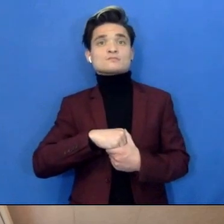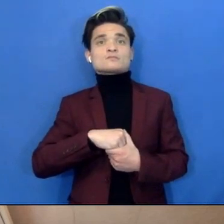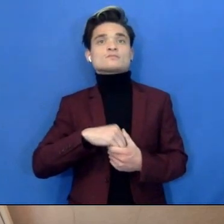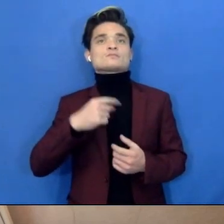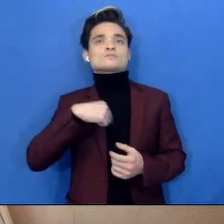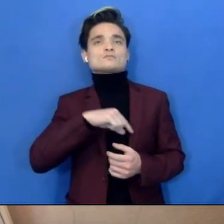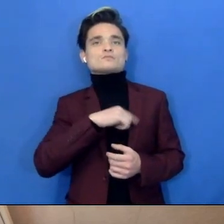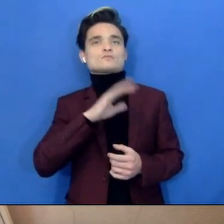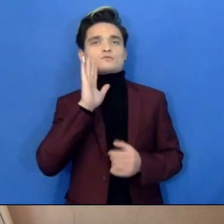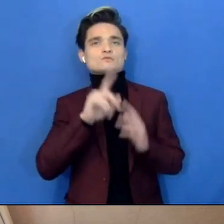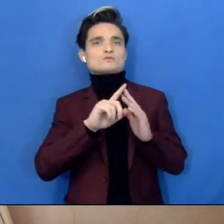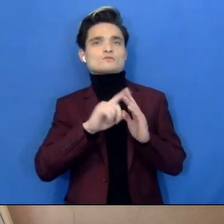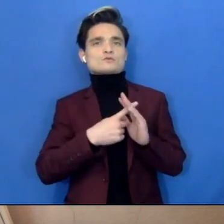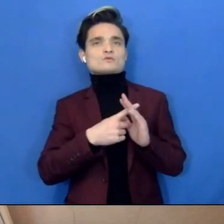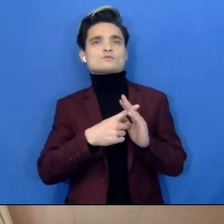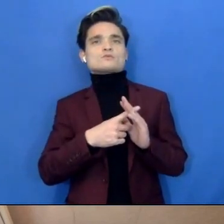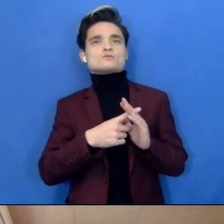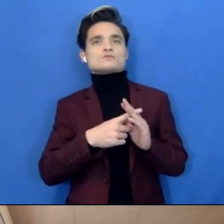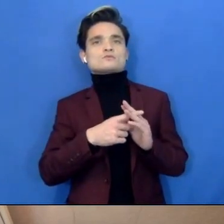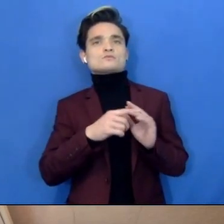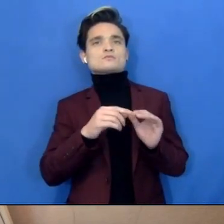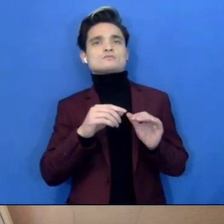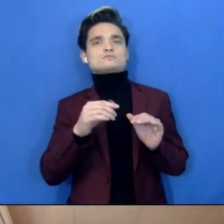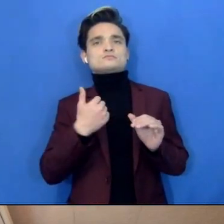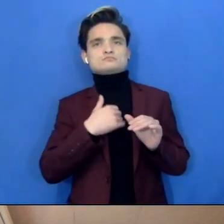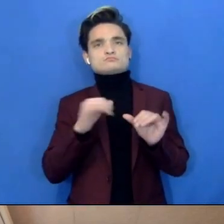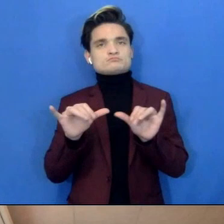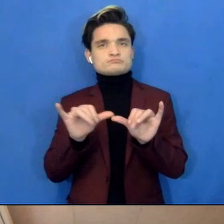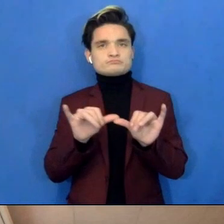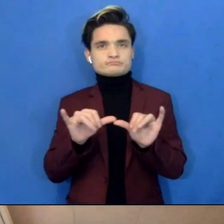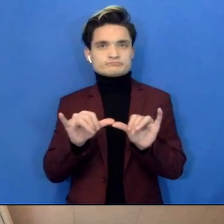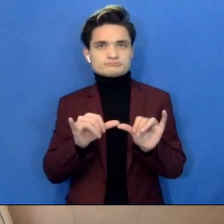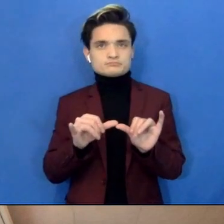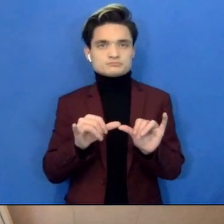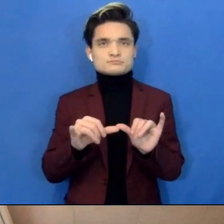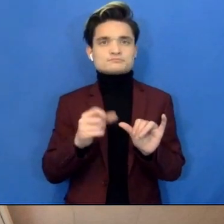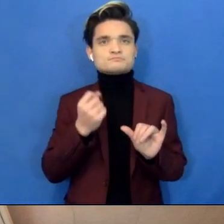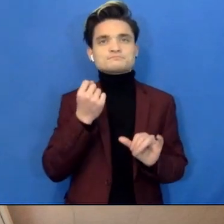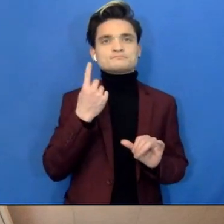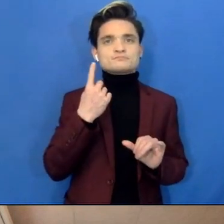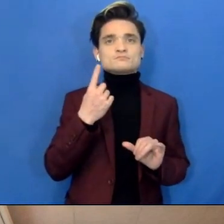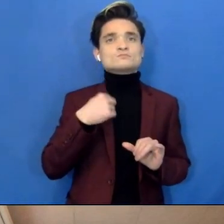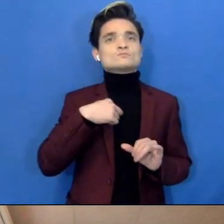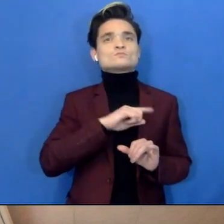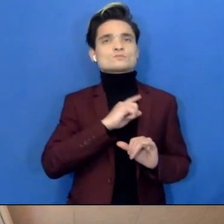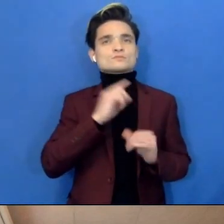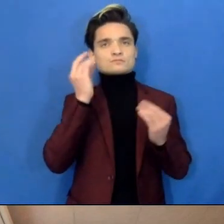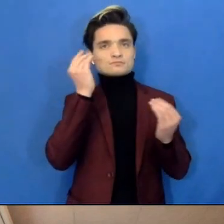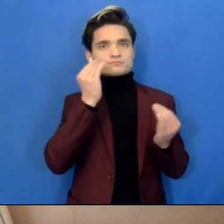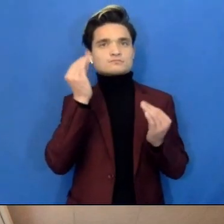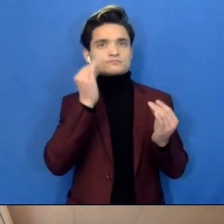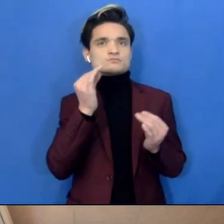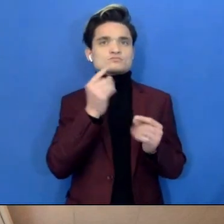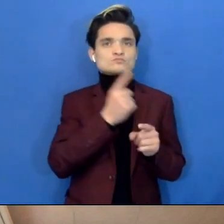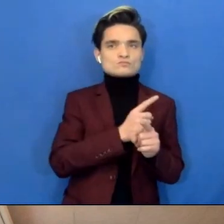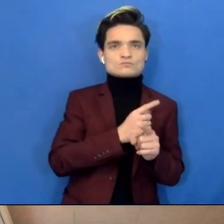a degree of self-consciousness about our doing right or doing wrong inside of the story. So that affects our